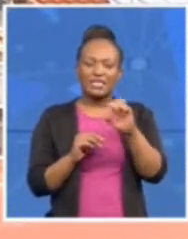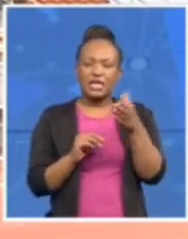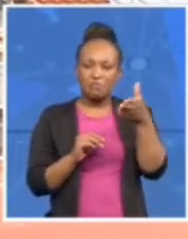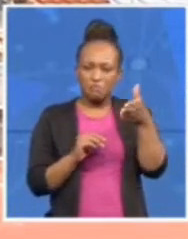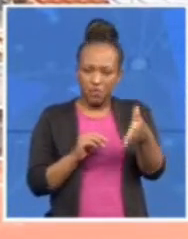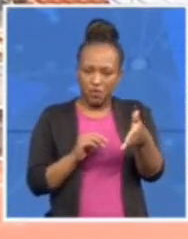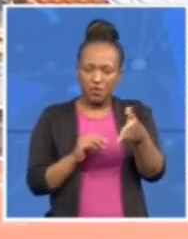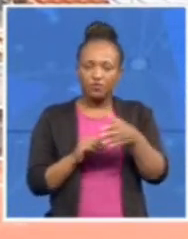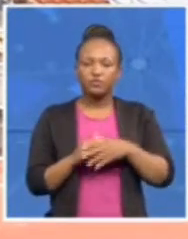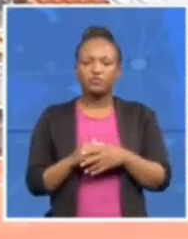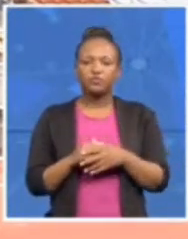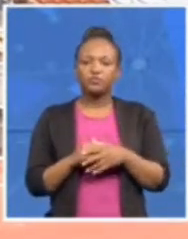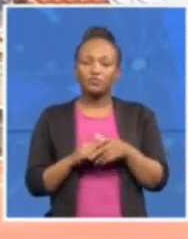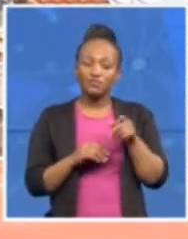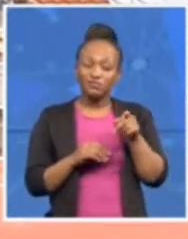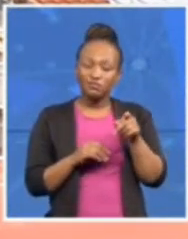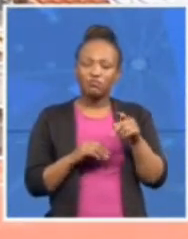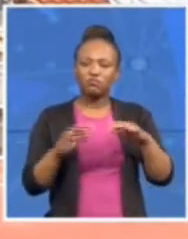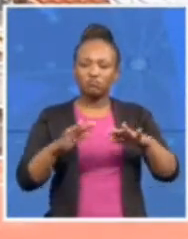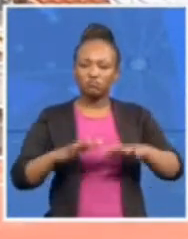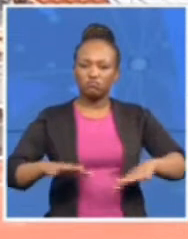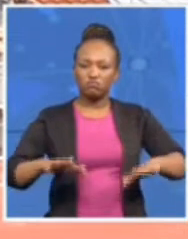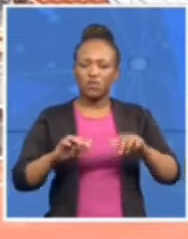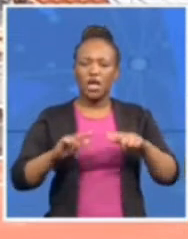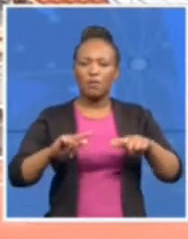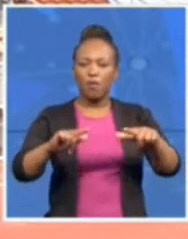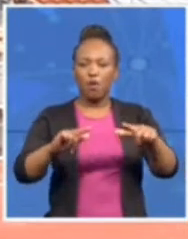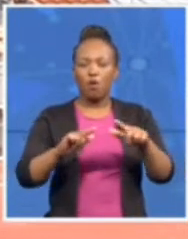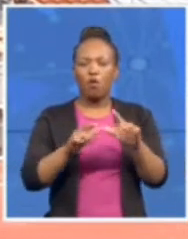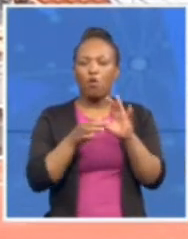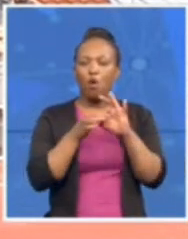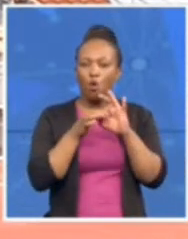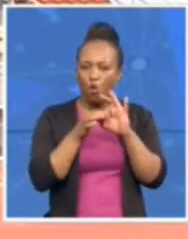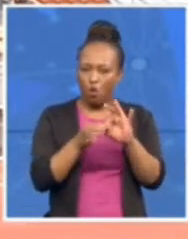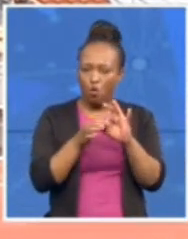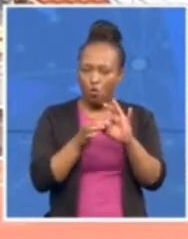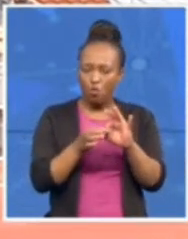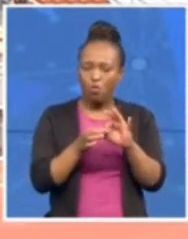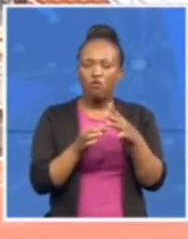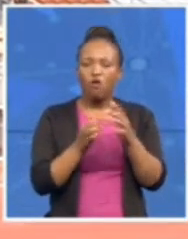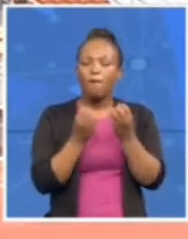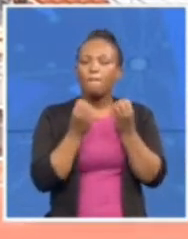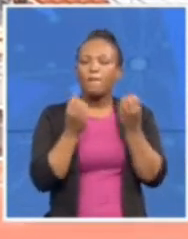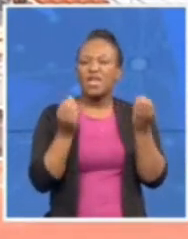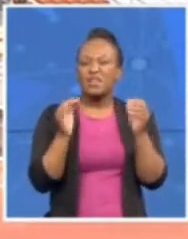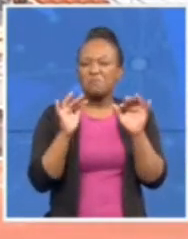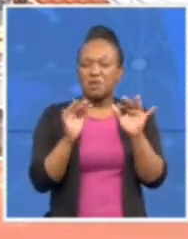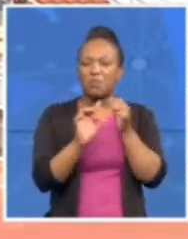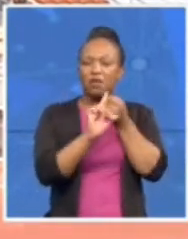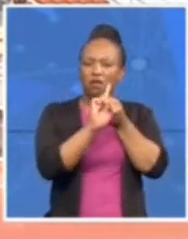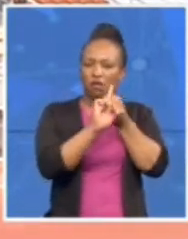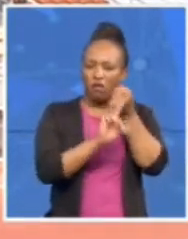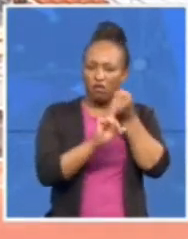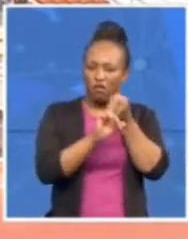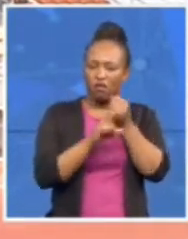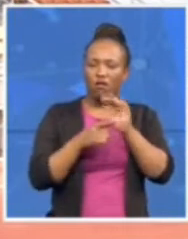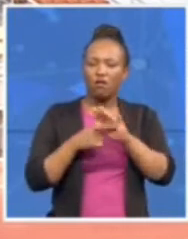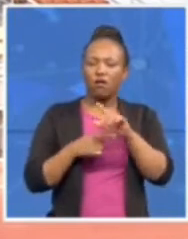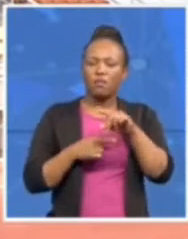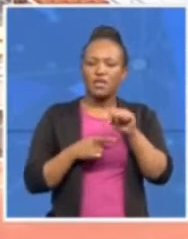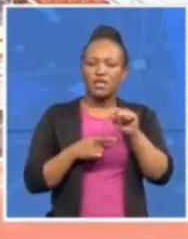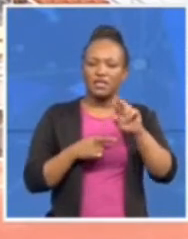the stalwart of the liberation struggle. This is the home of Peter Ntshavheleng. This is the home of John Kwanang Kadime. This is the home